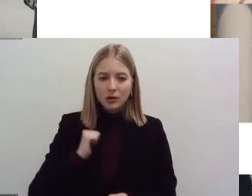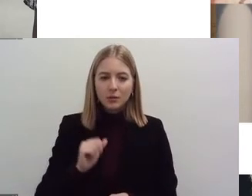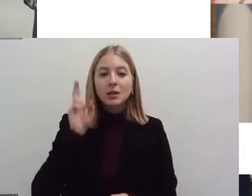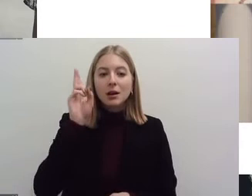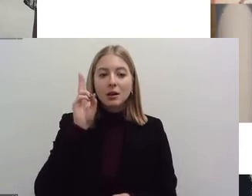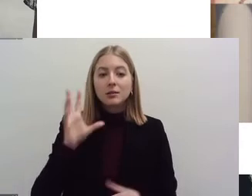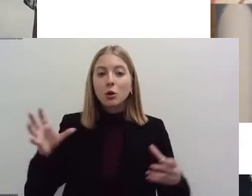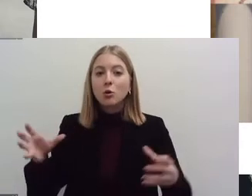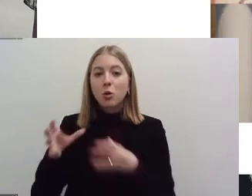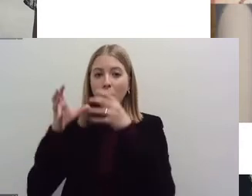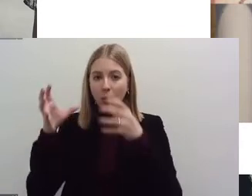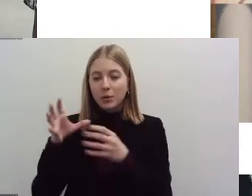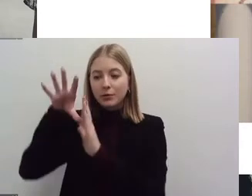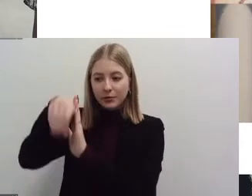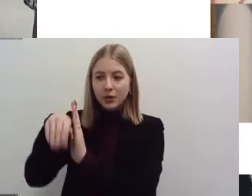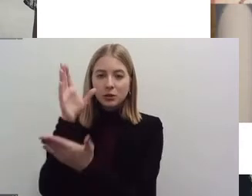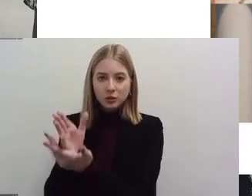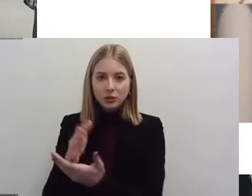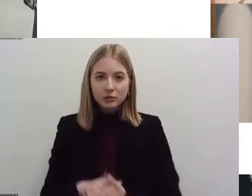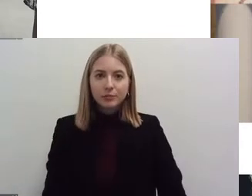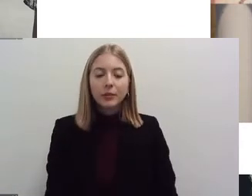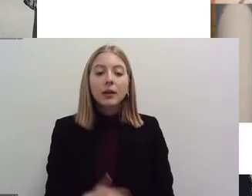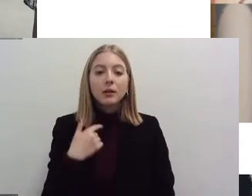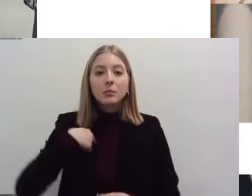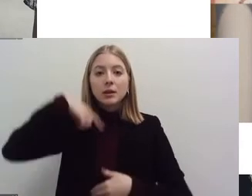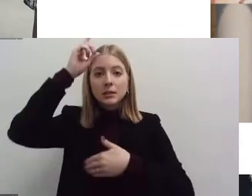program together with the children and young adults.